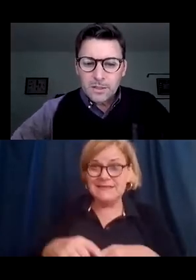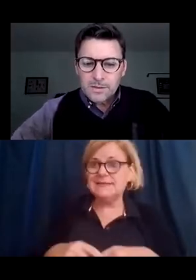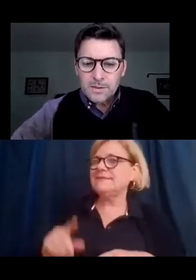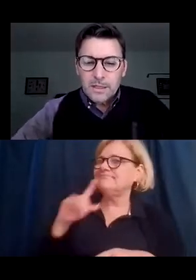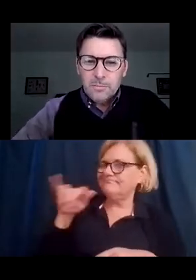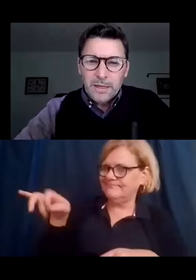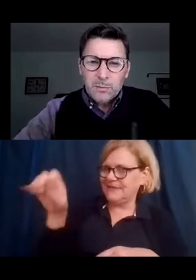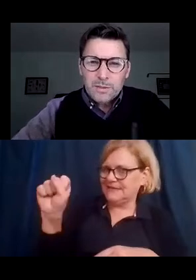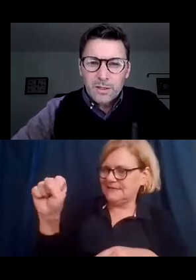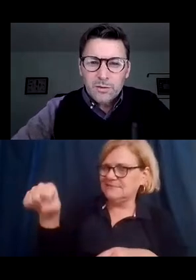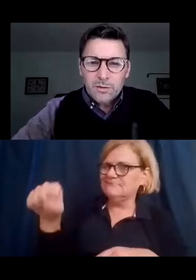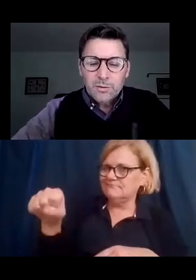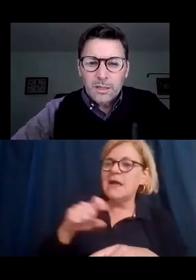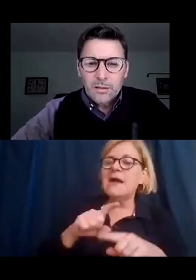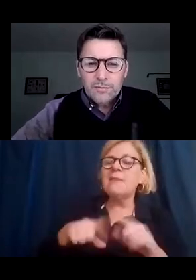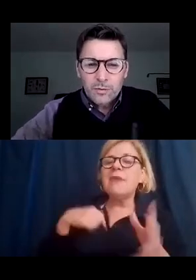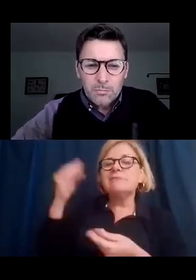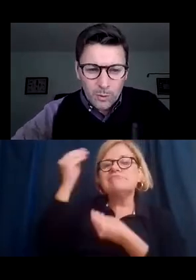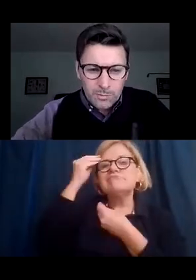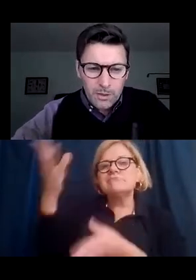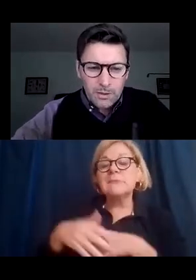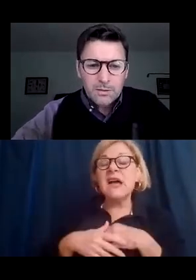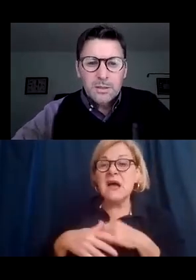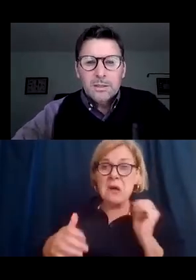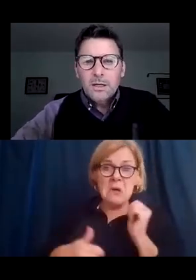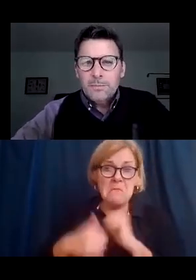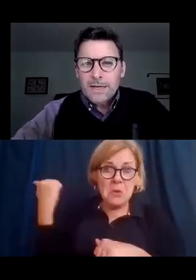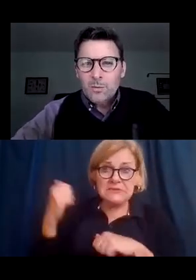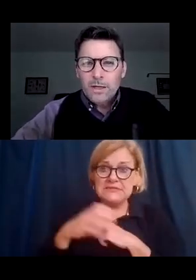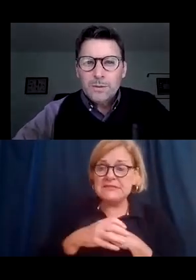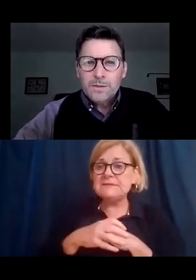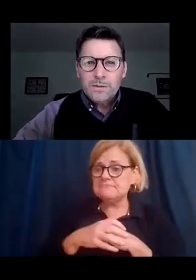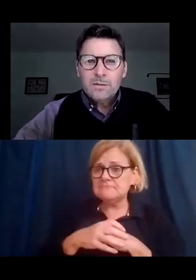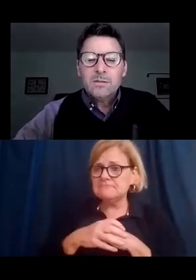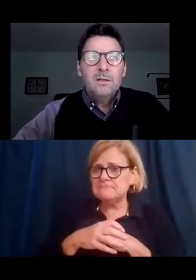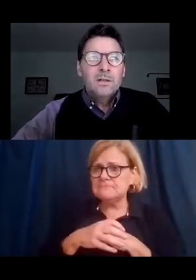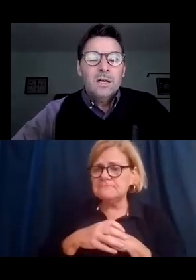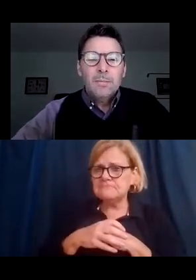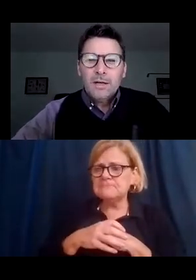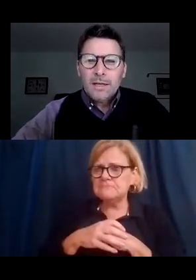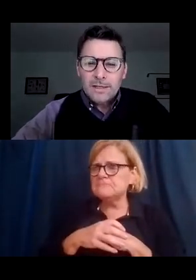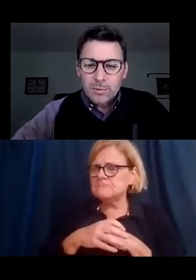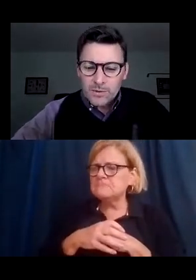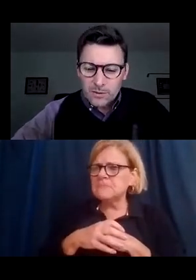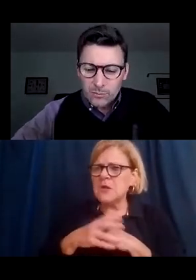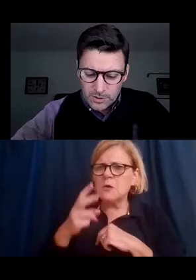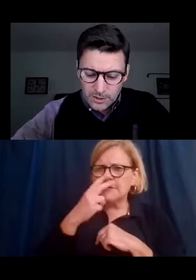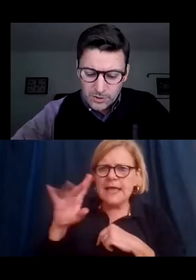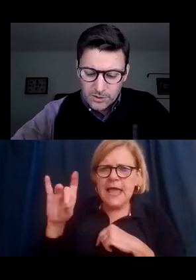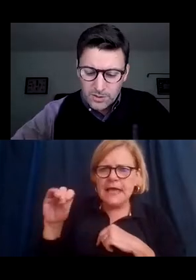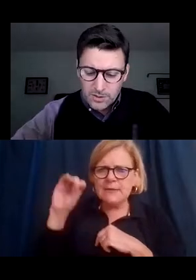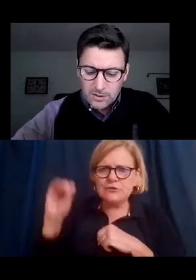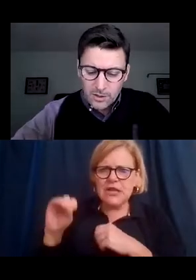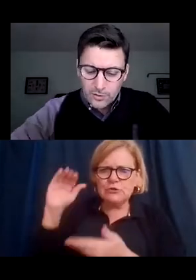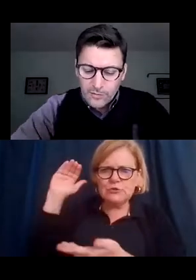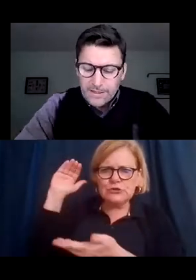absolutely does, but I would tell you, for the most part, that's why we see about an 80%